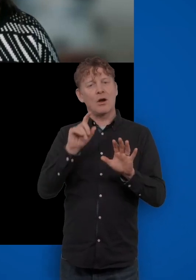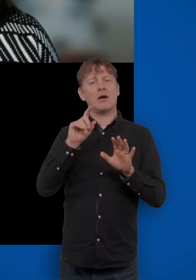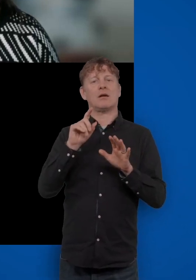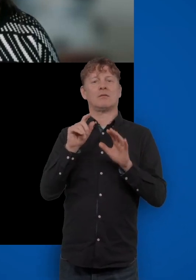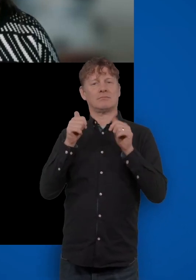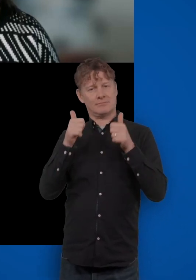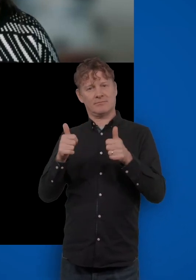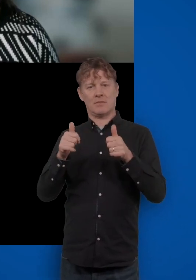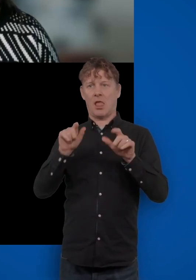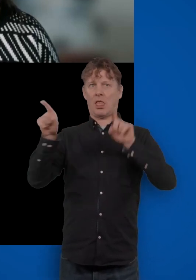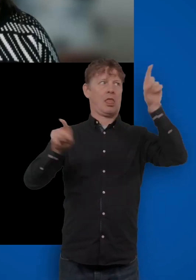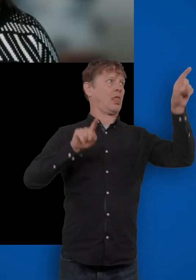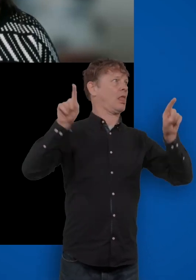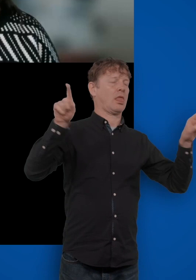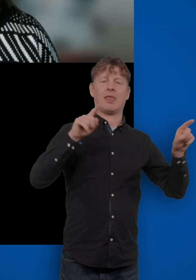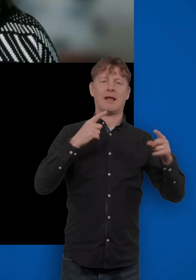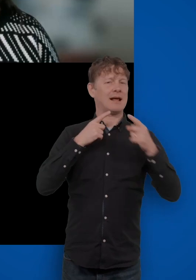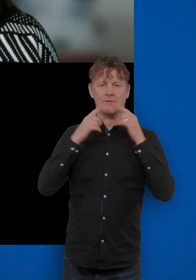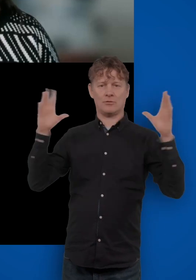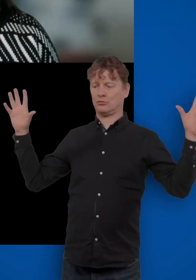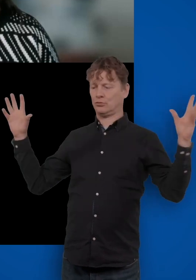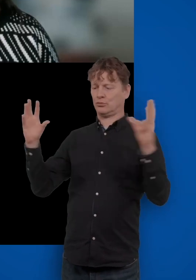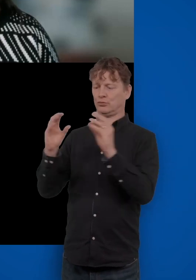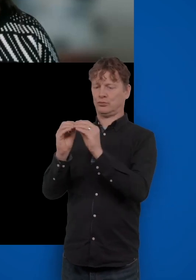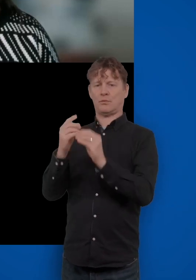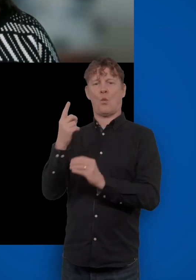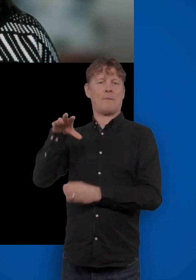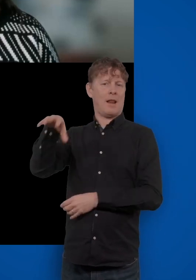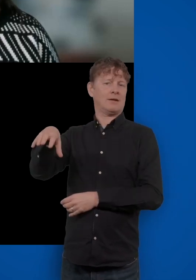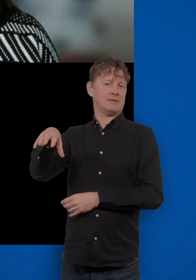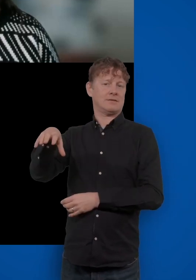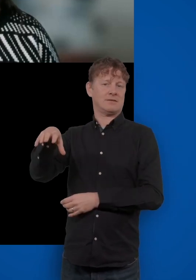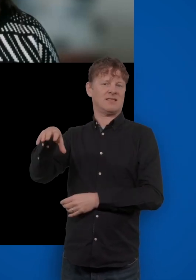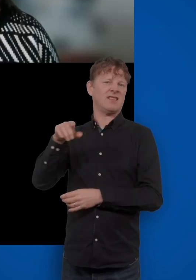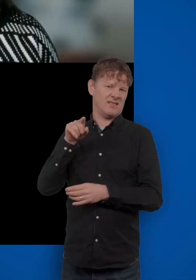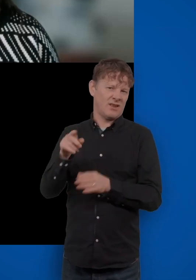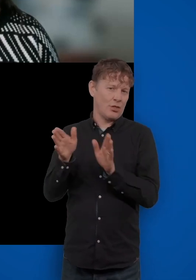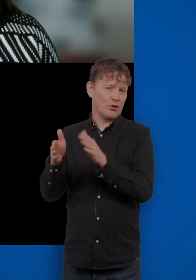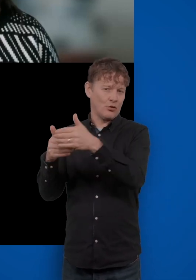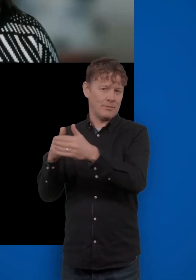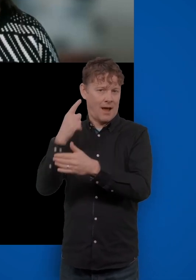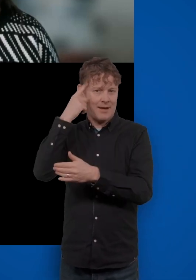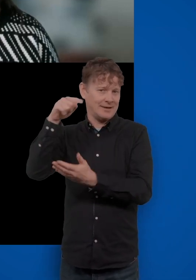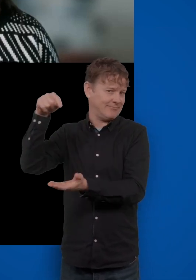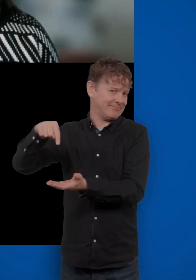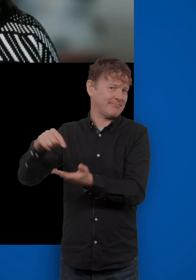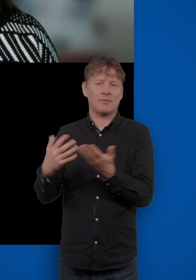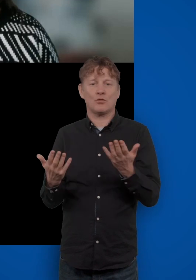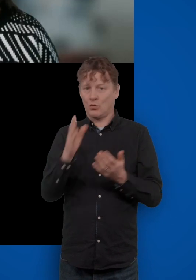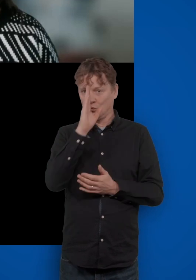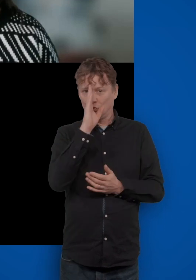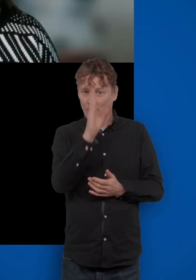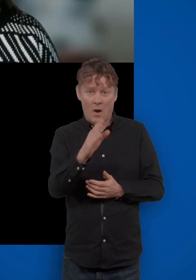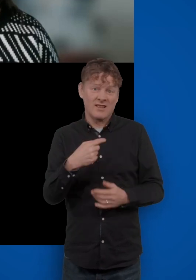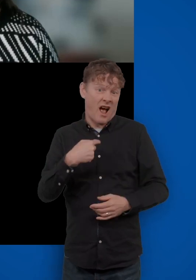nice if you could just get everything in one place, and it'd just be all together. And then I came up with this idea for the cube. So to be honest,